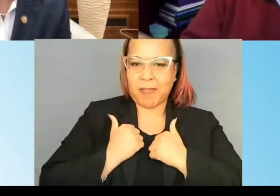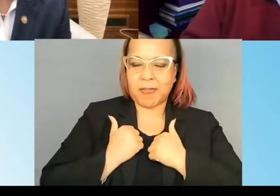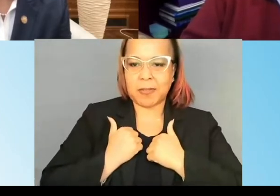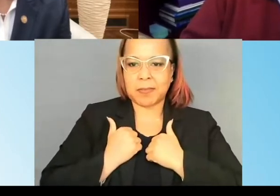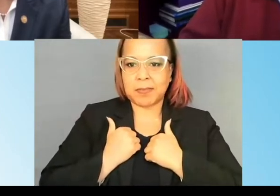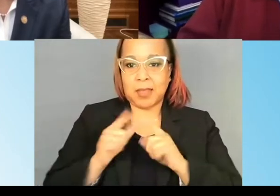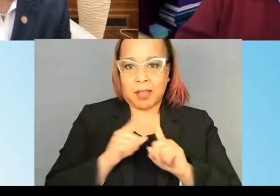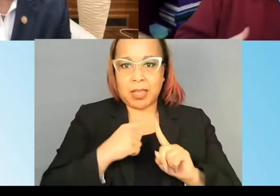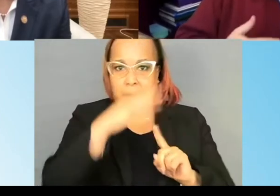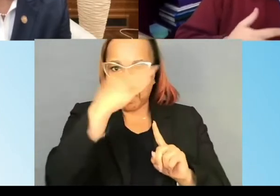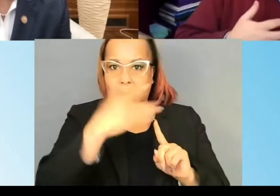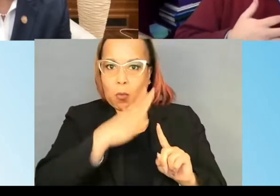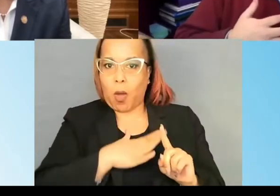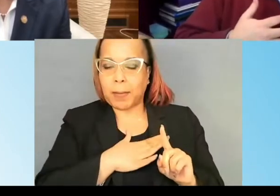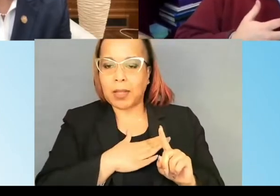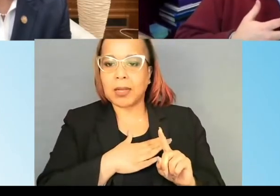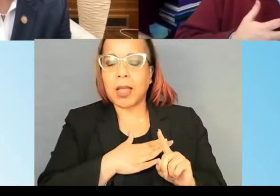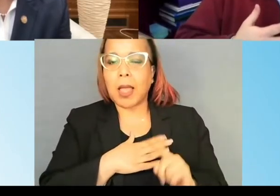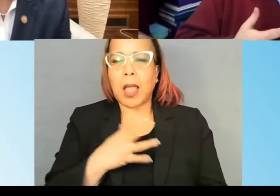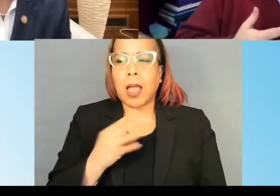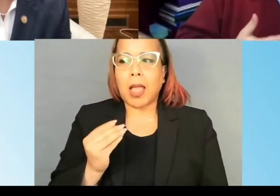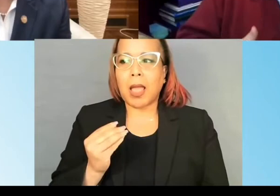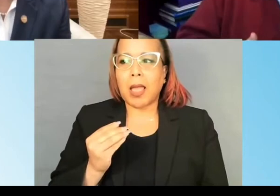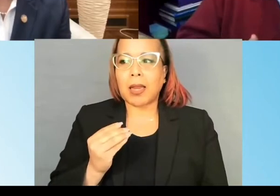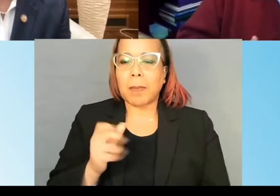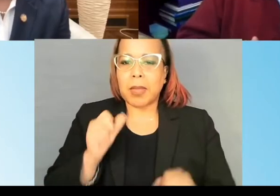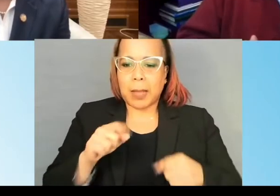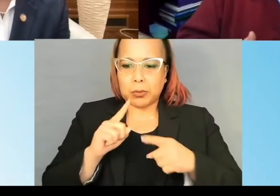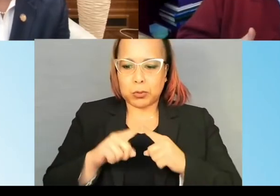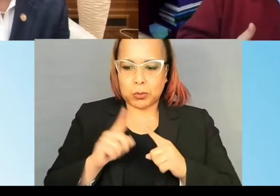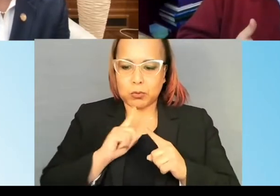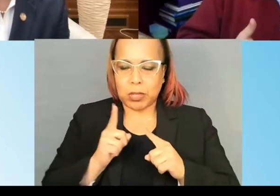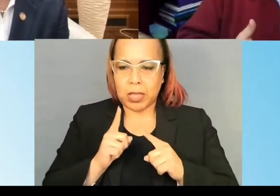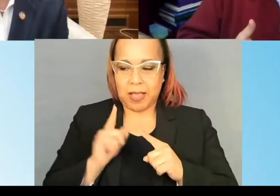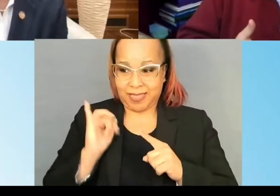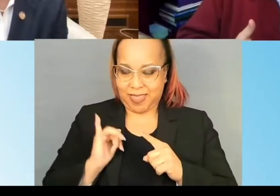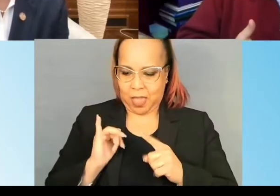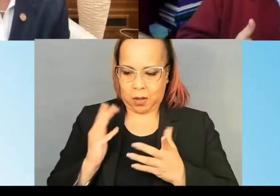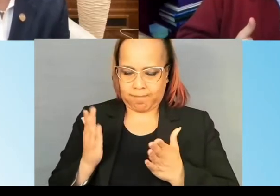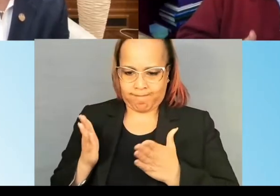a black woman, and been able to bring it to bear in